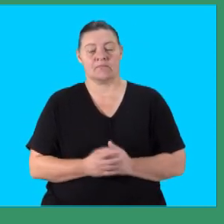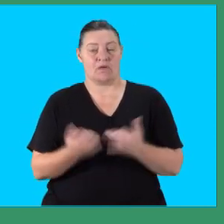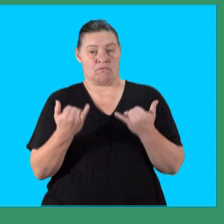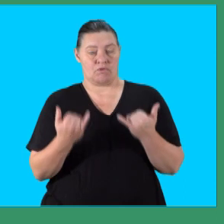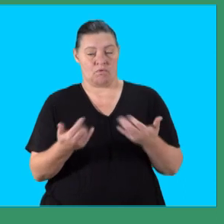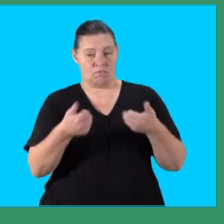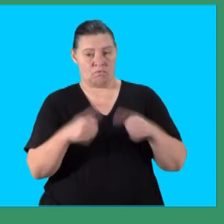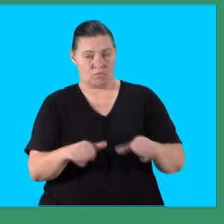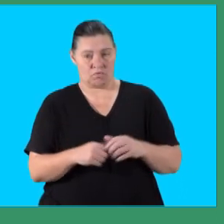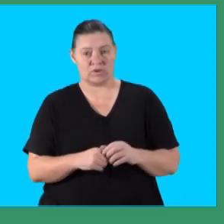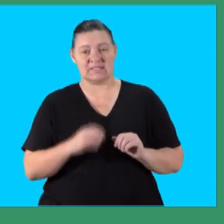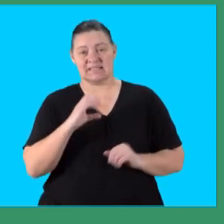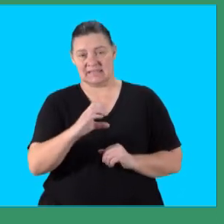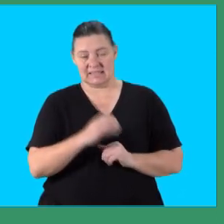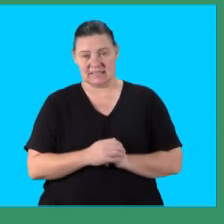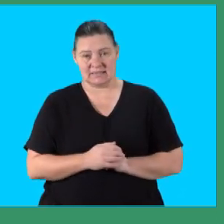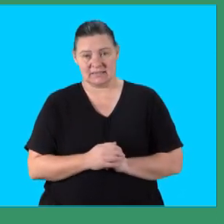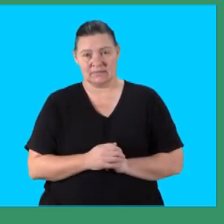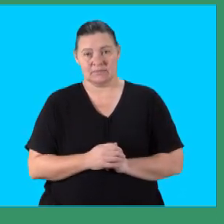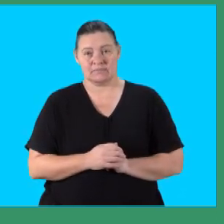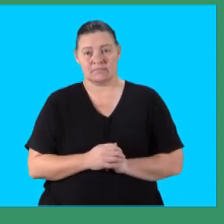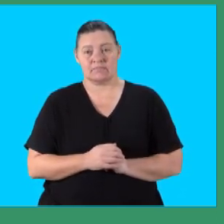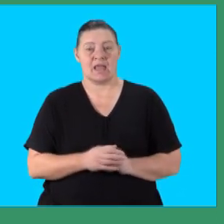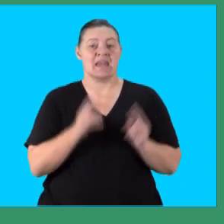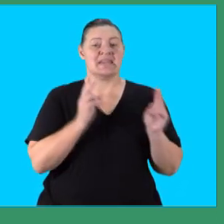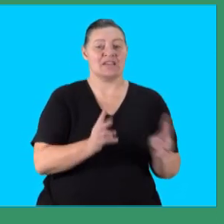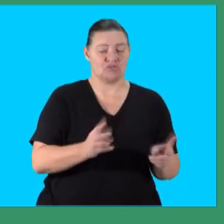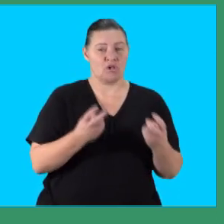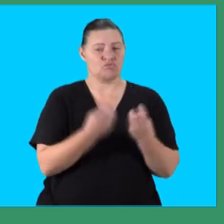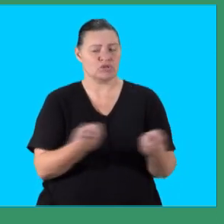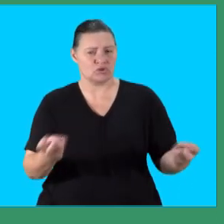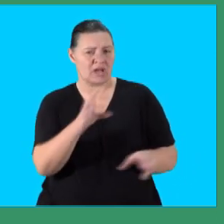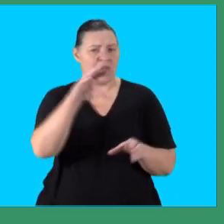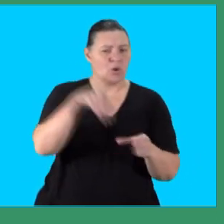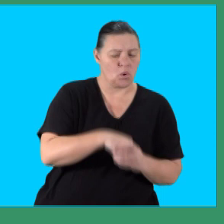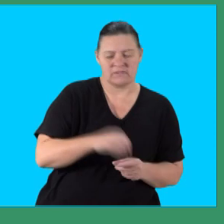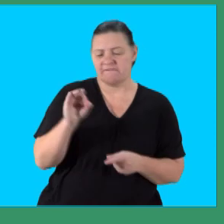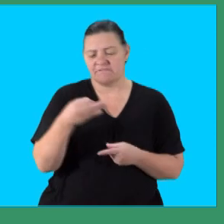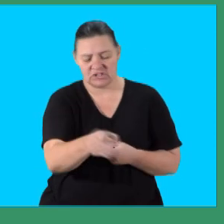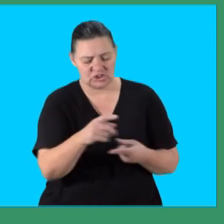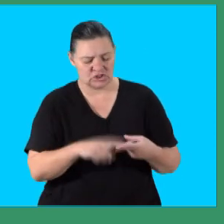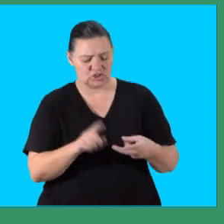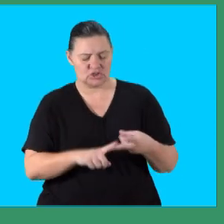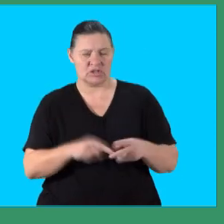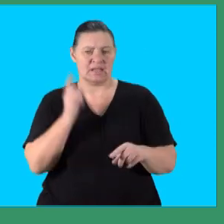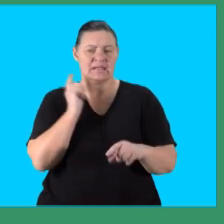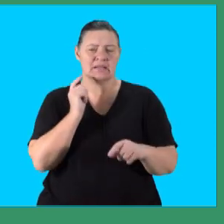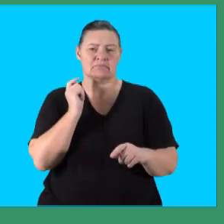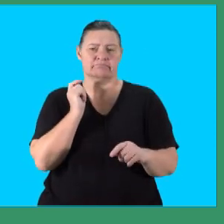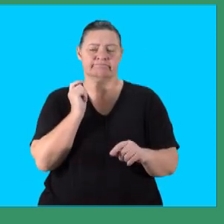Now let's move on to number C. Natural resources include fish,